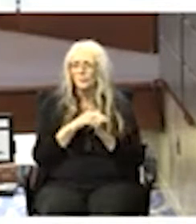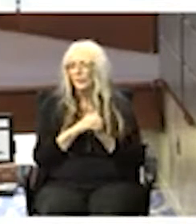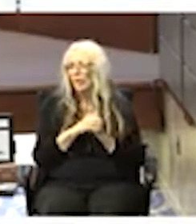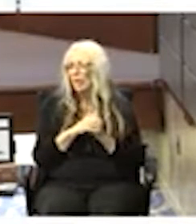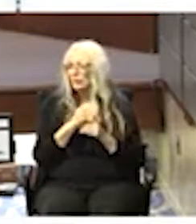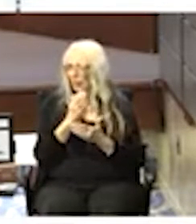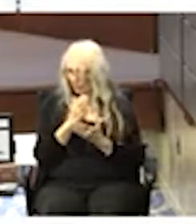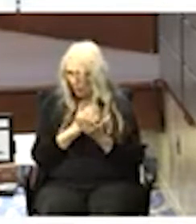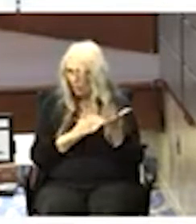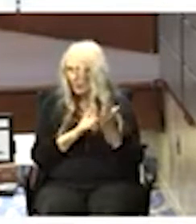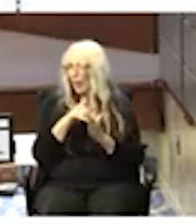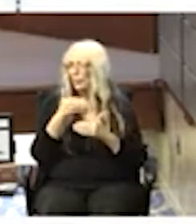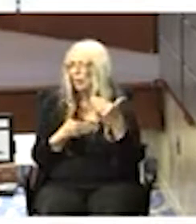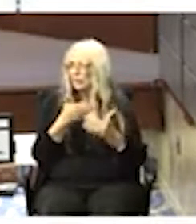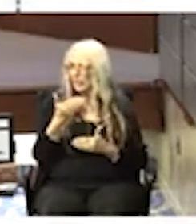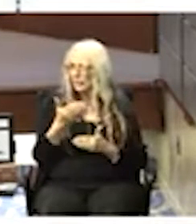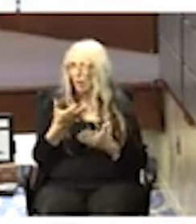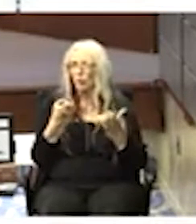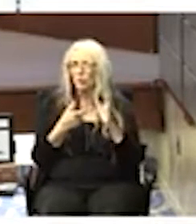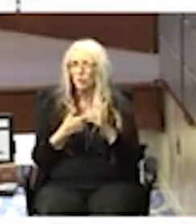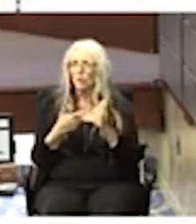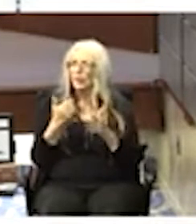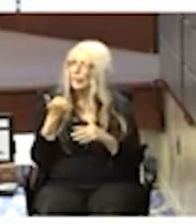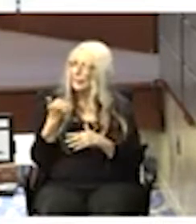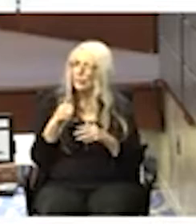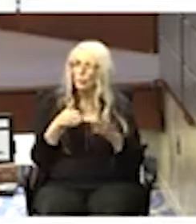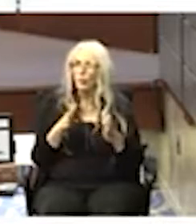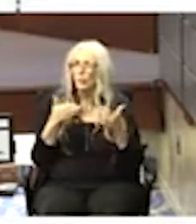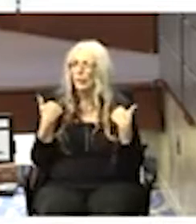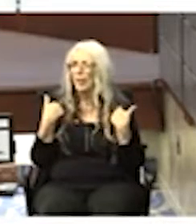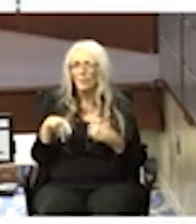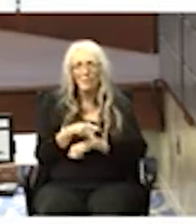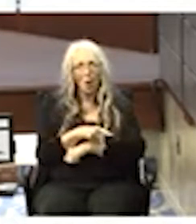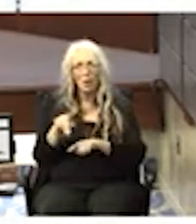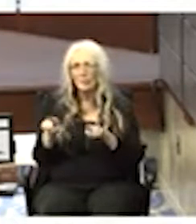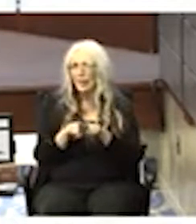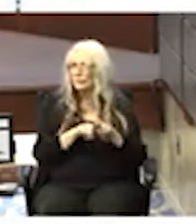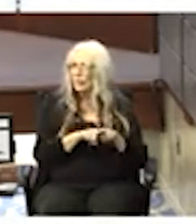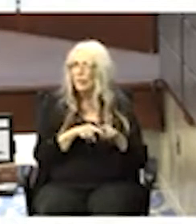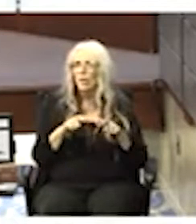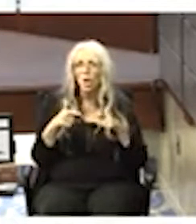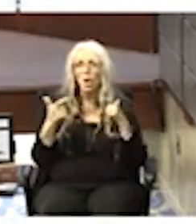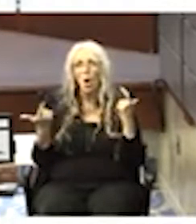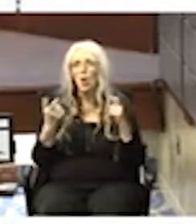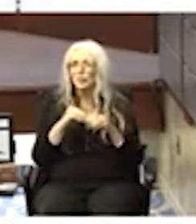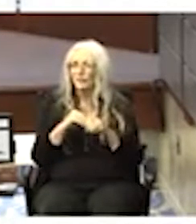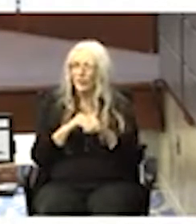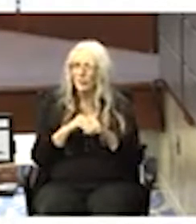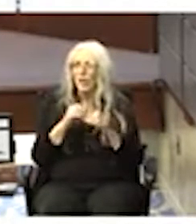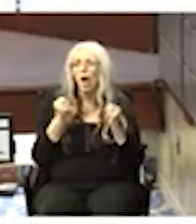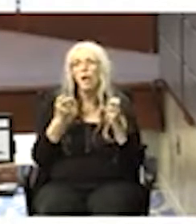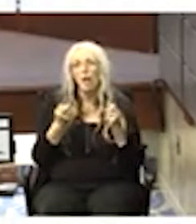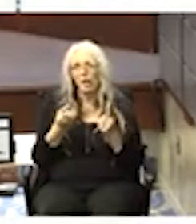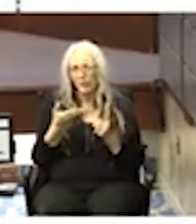Bit of the process, and I'm just going to point out, anyway, when you have a park like this, it's a large investment and a lot of